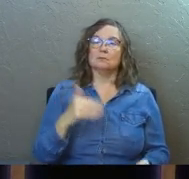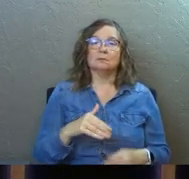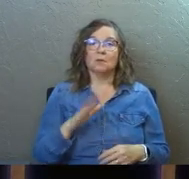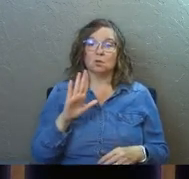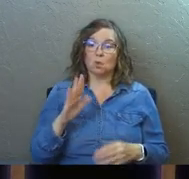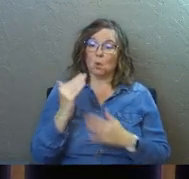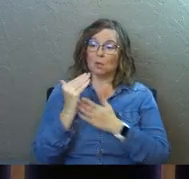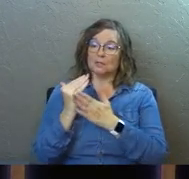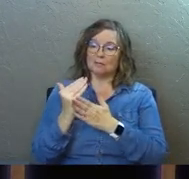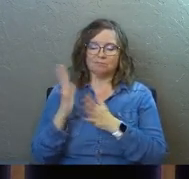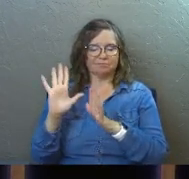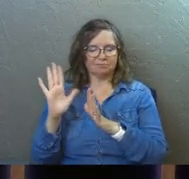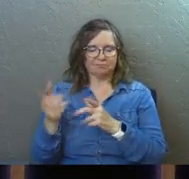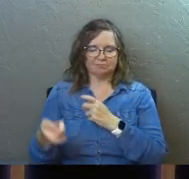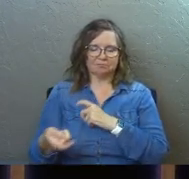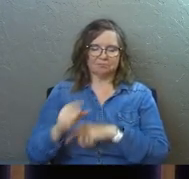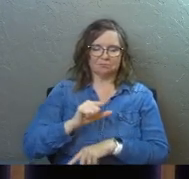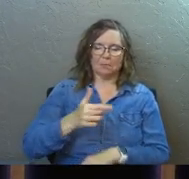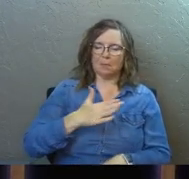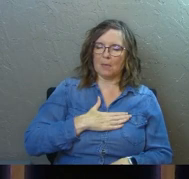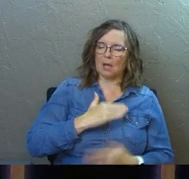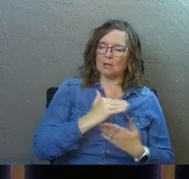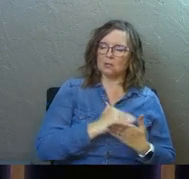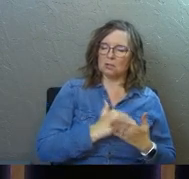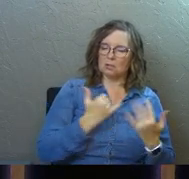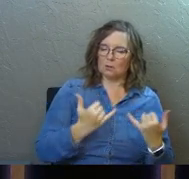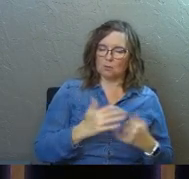God, it was your agenda before. I'd like it to be my agenda.